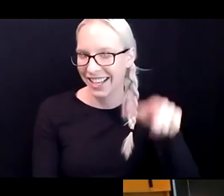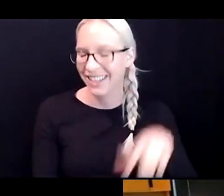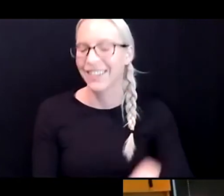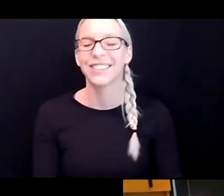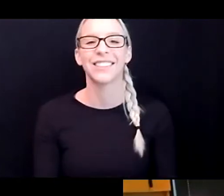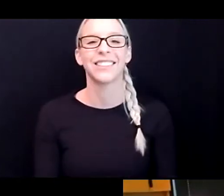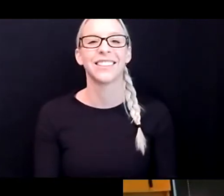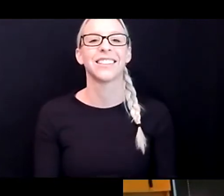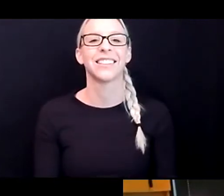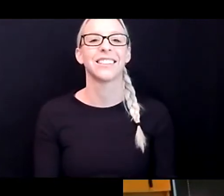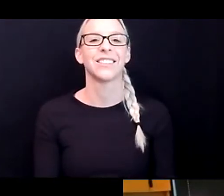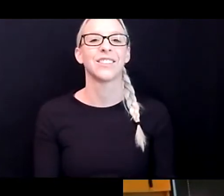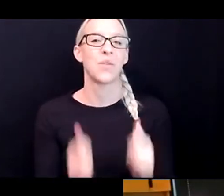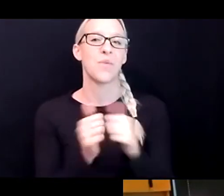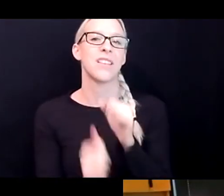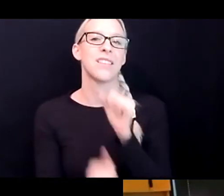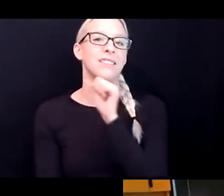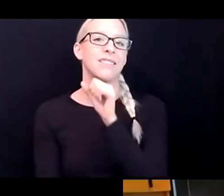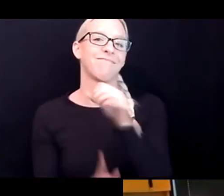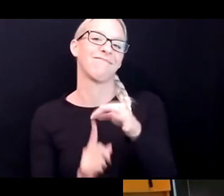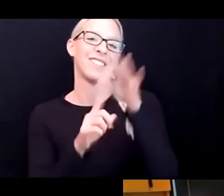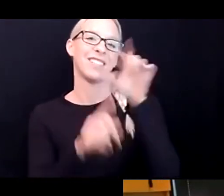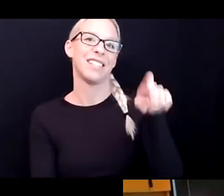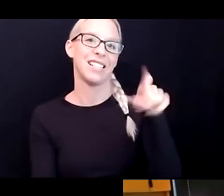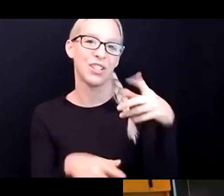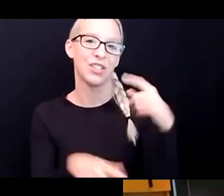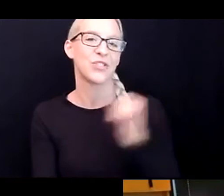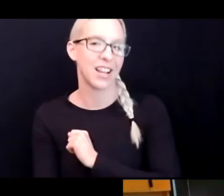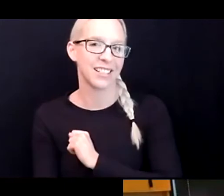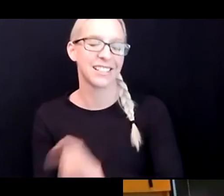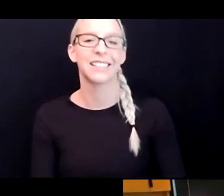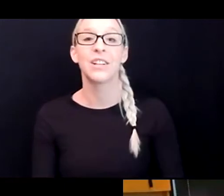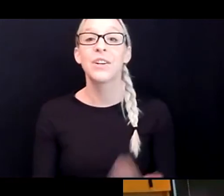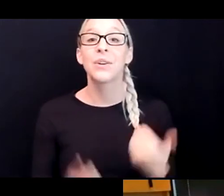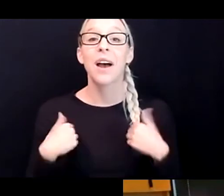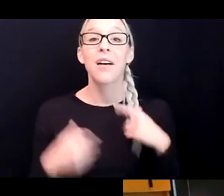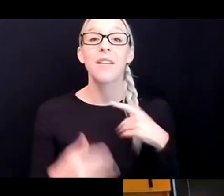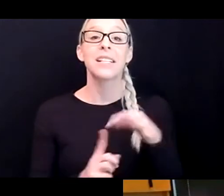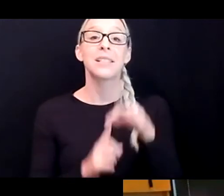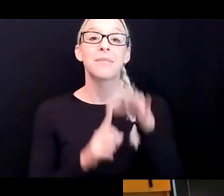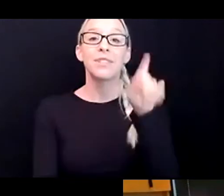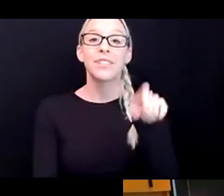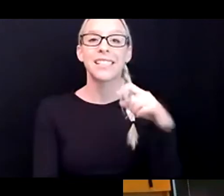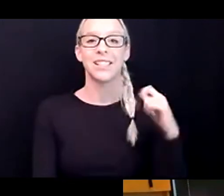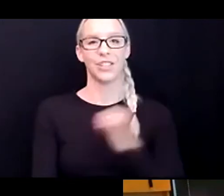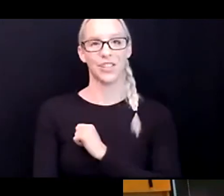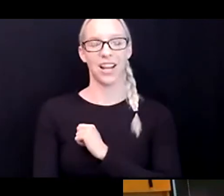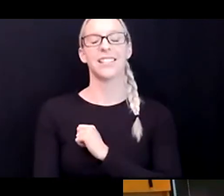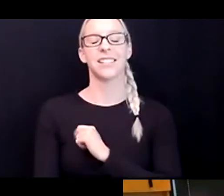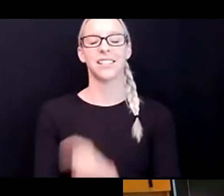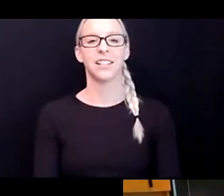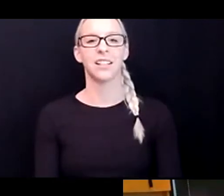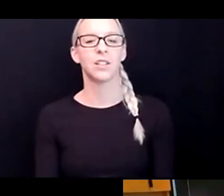elder law attorney about Special Needs Trust. But usually when you're going down the Special Needs Trust, it's either first party or third party, right? It's either